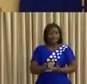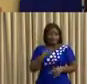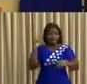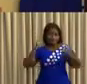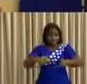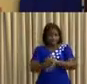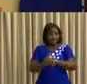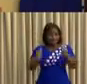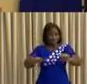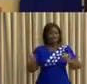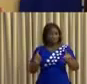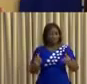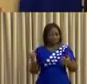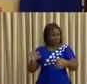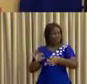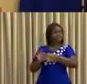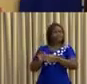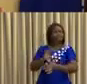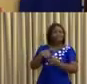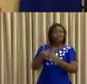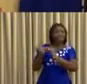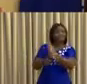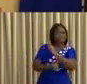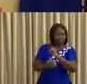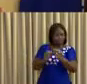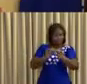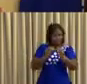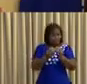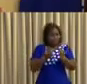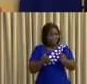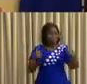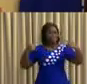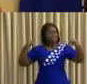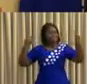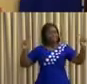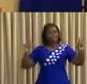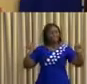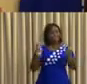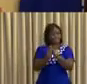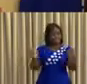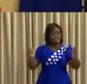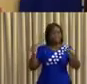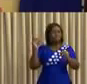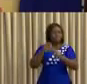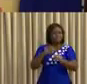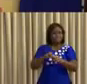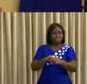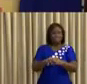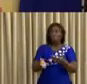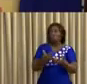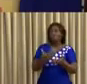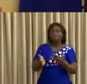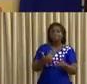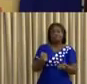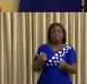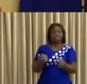Ghana to join these nations in organizing a successful general election, even in the midst of